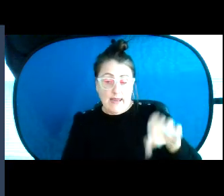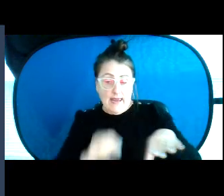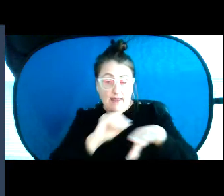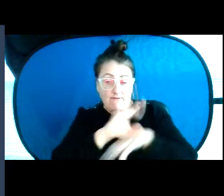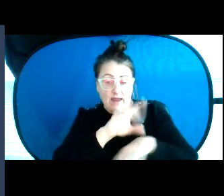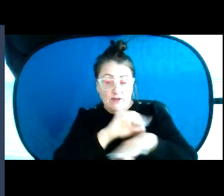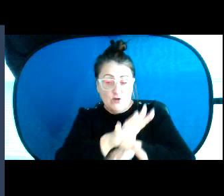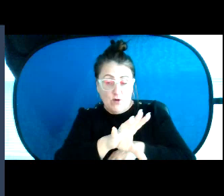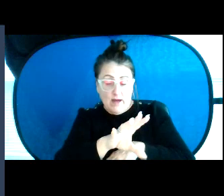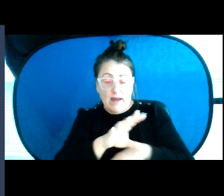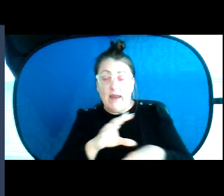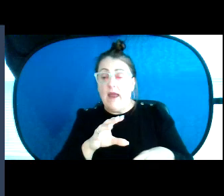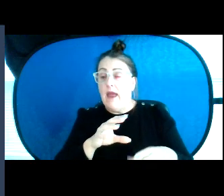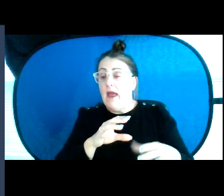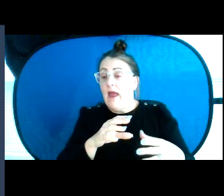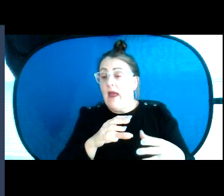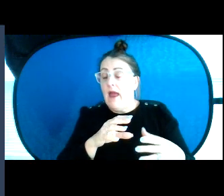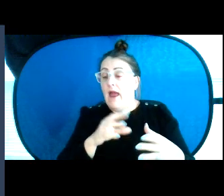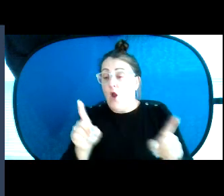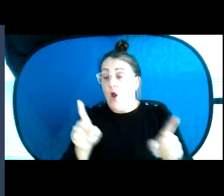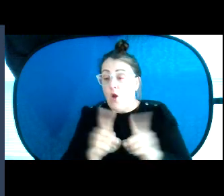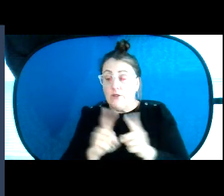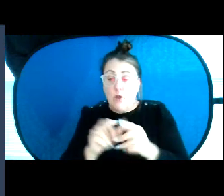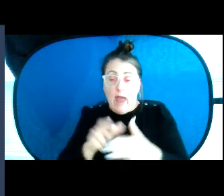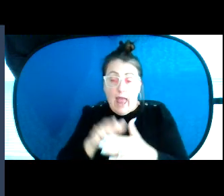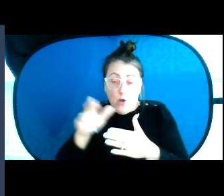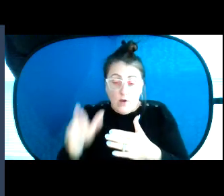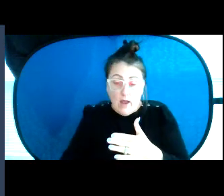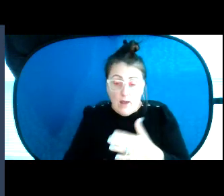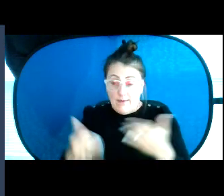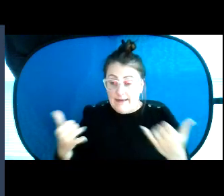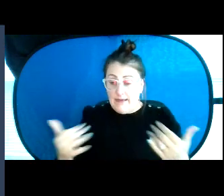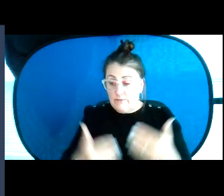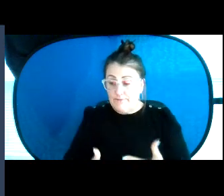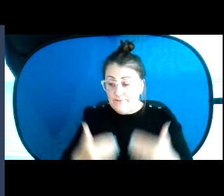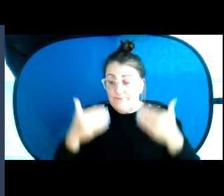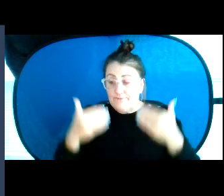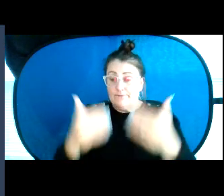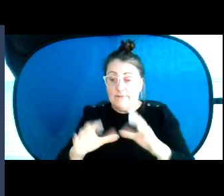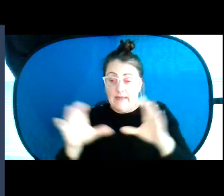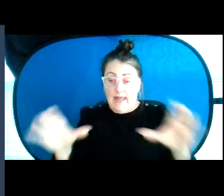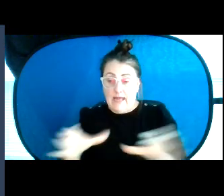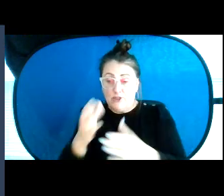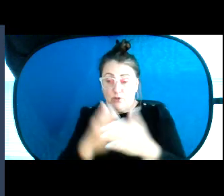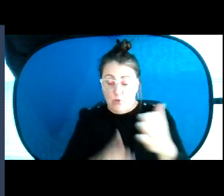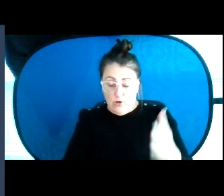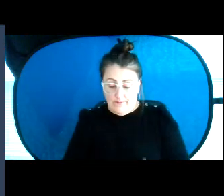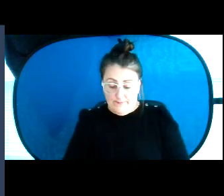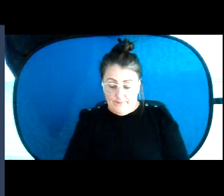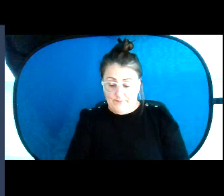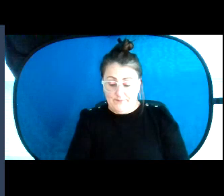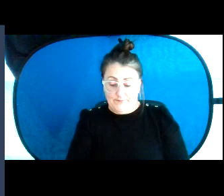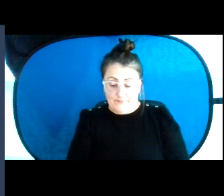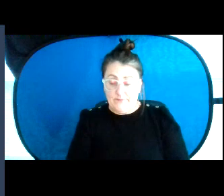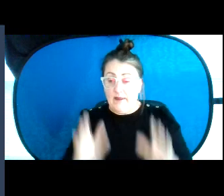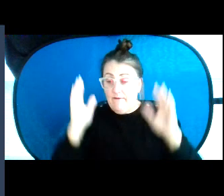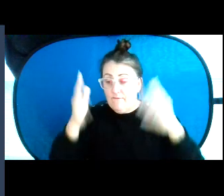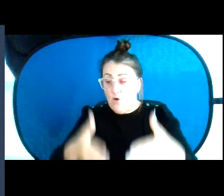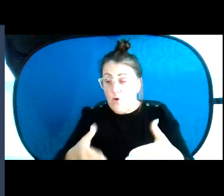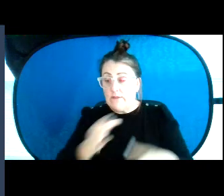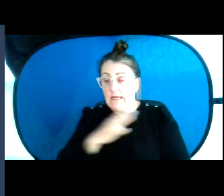that the committee has participated in. I'll now move on to the action portion of this item, focus on commission approval of